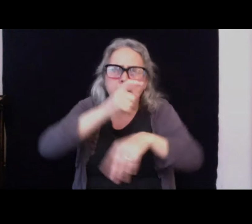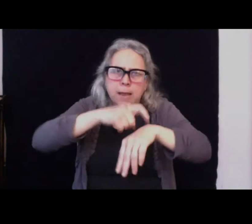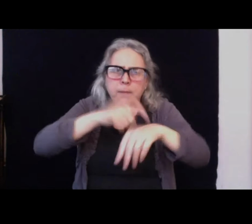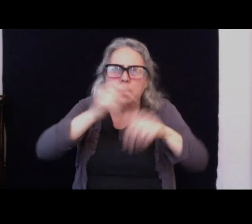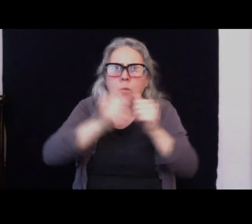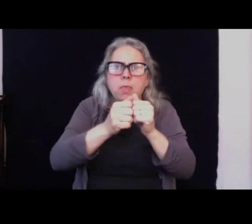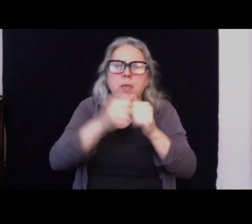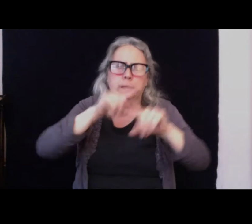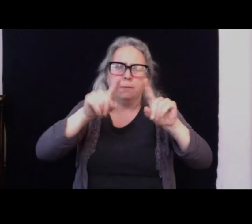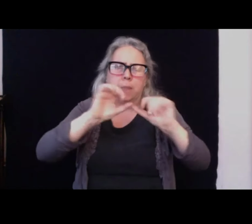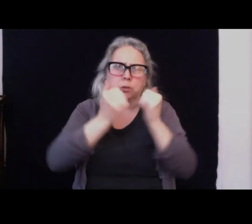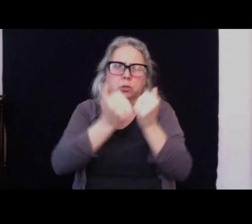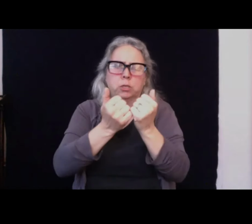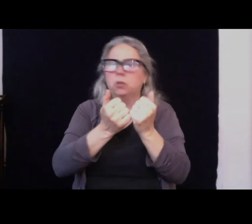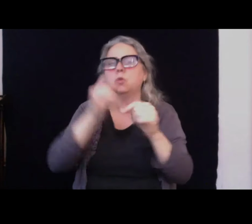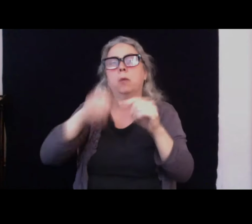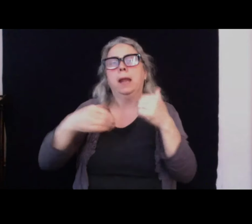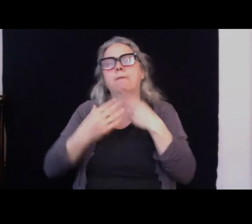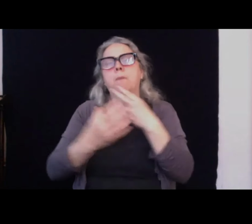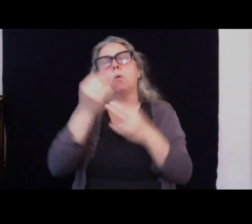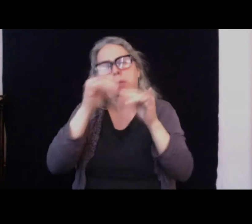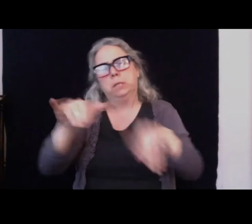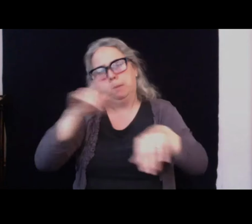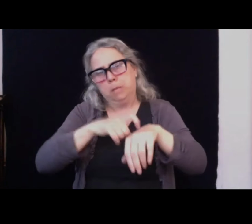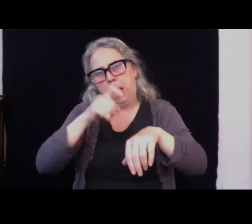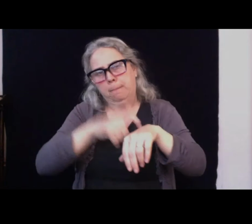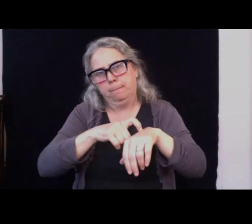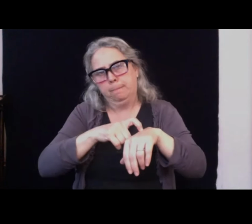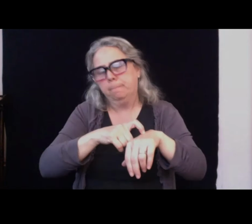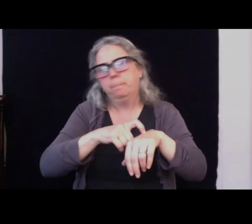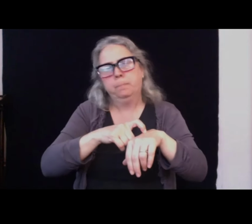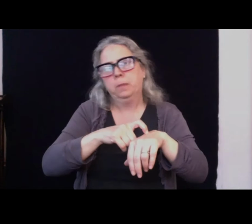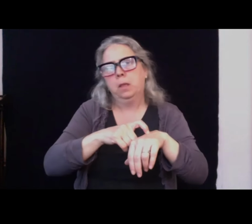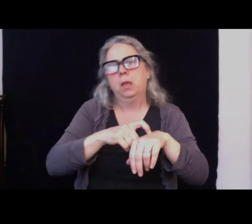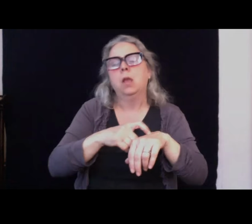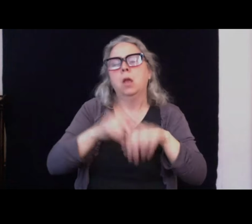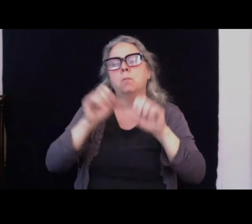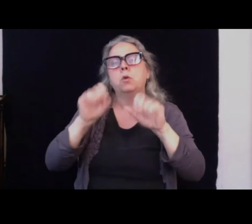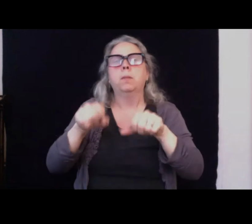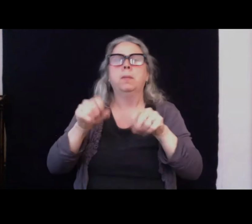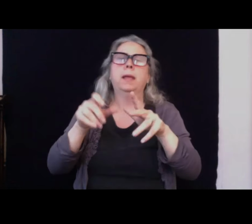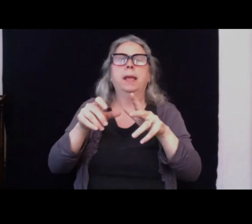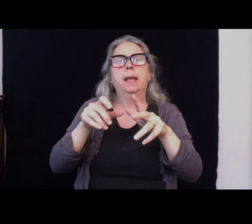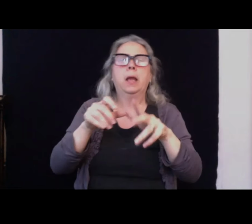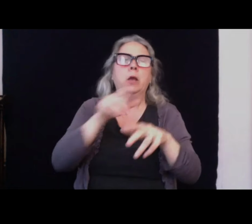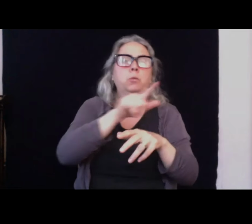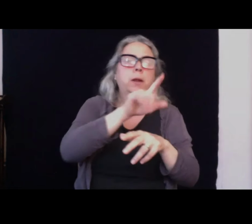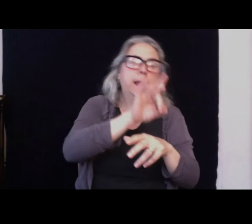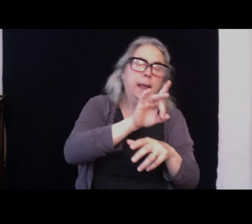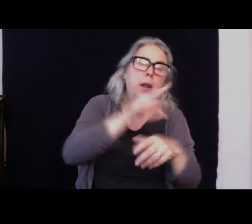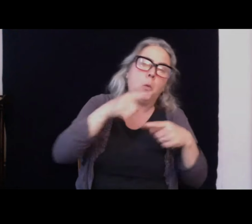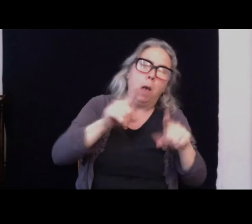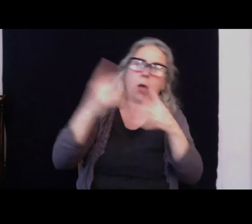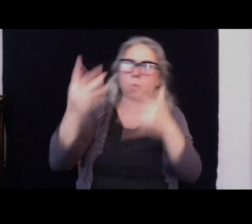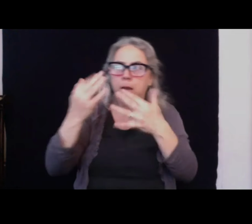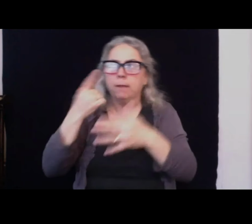agencies because you can't have them both happening at the same time, but certainly you can be doing 28 while you're waiting for